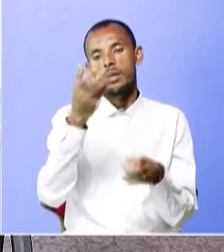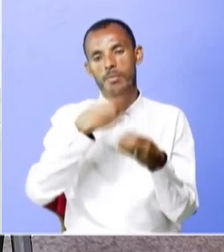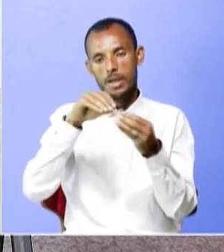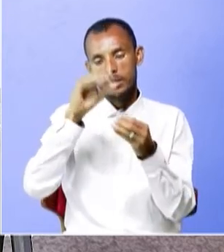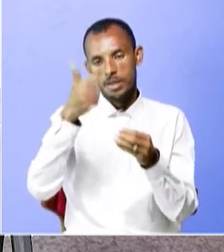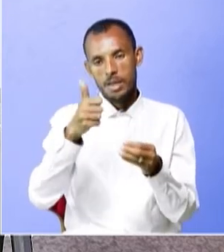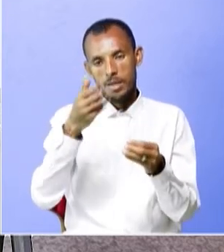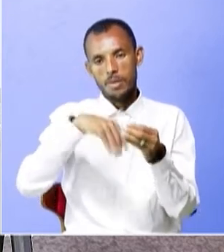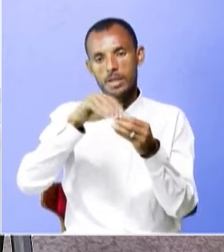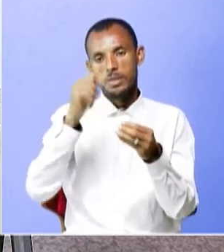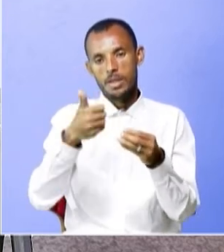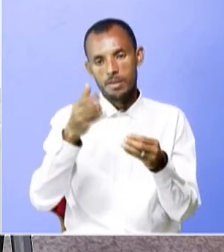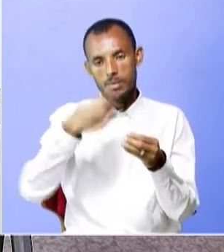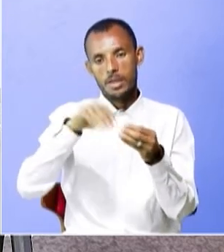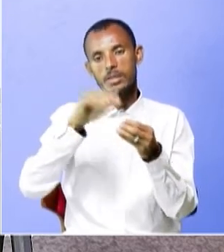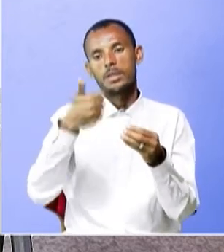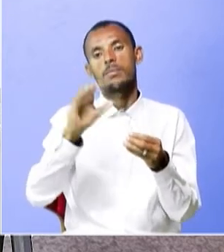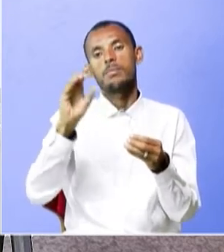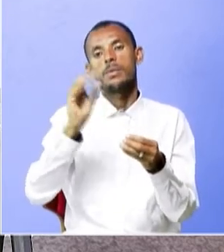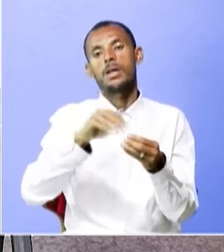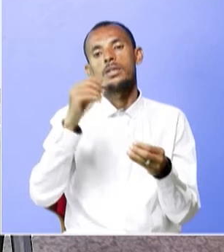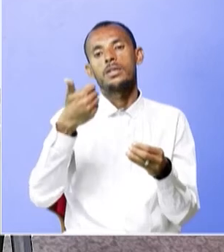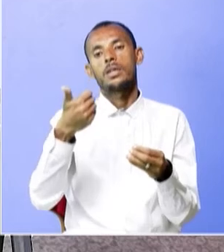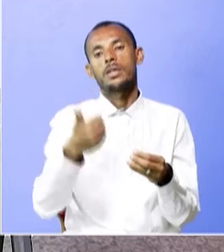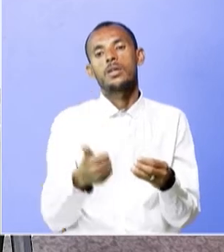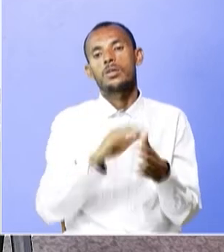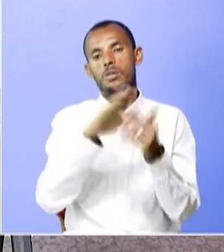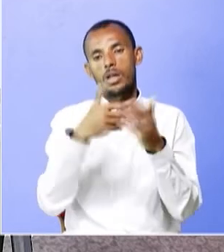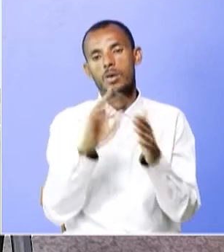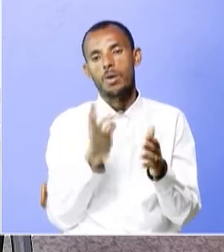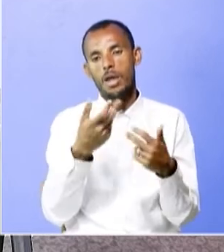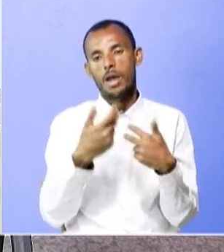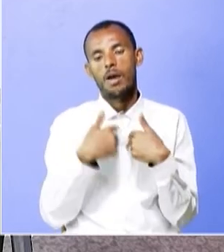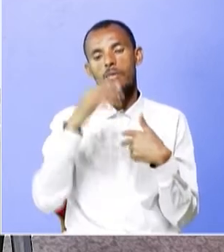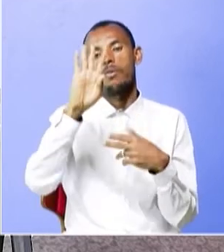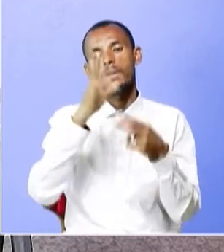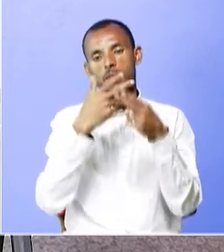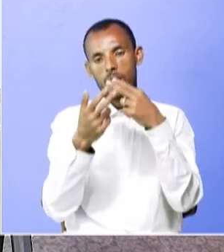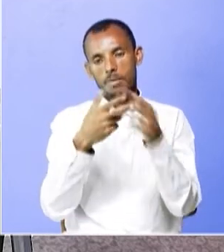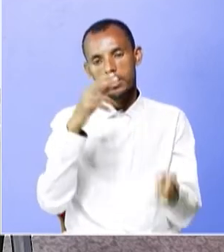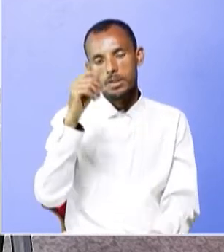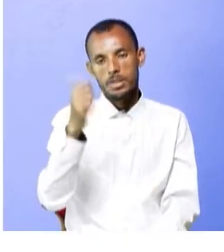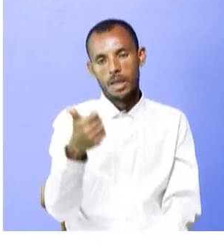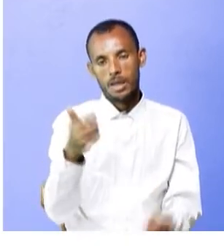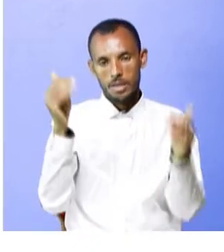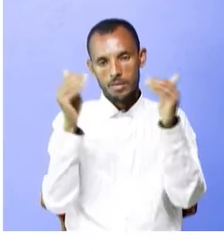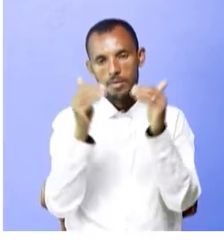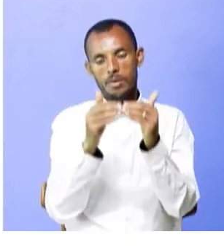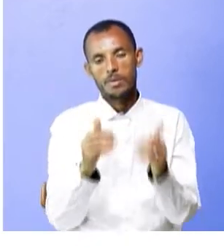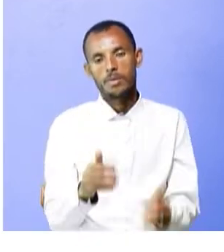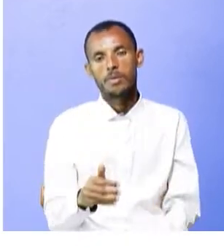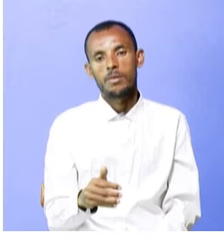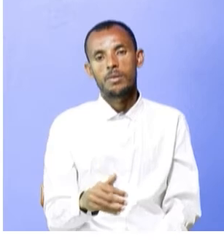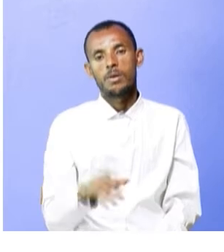10 plus 10 plus 10. Totally we have 4 times 10. Okay, so this